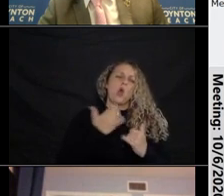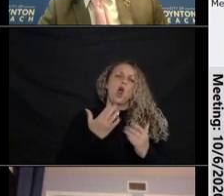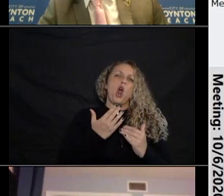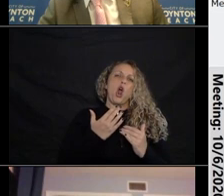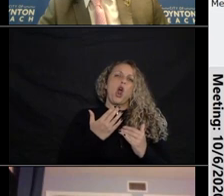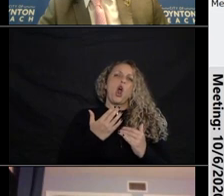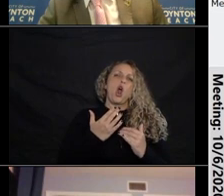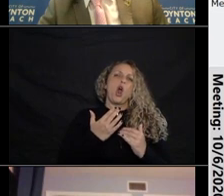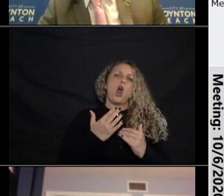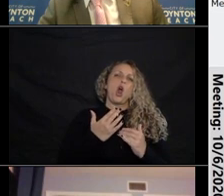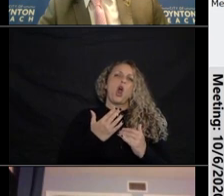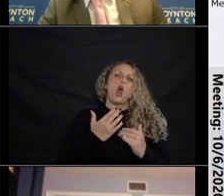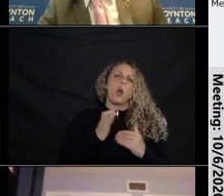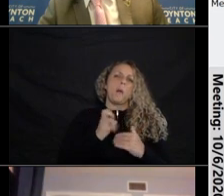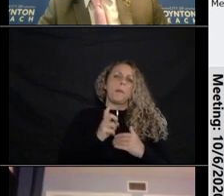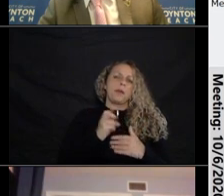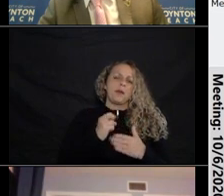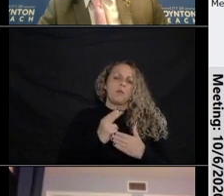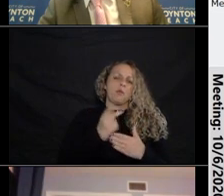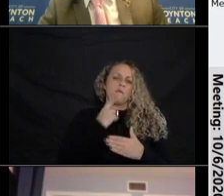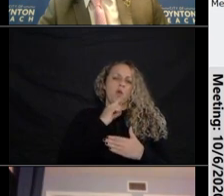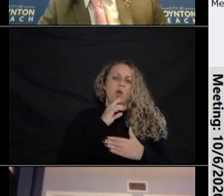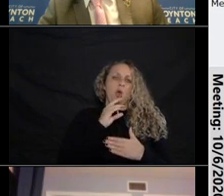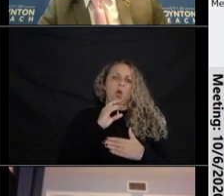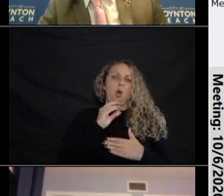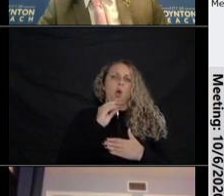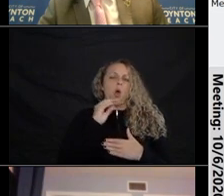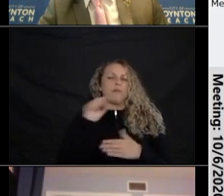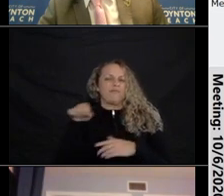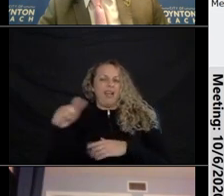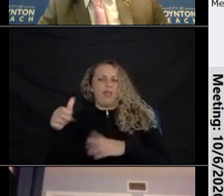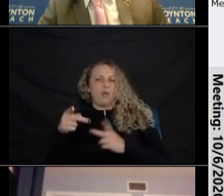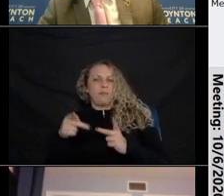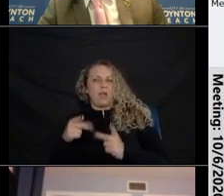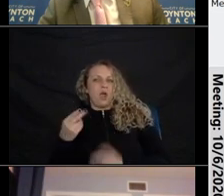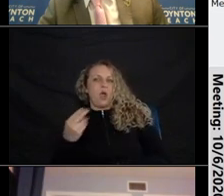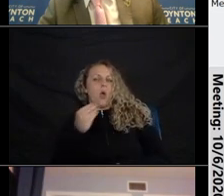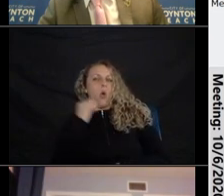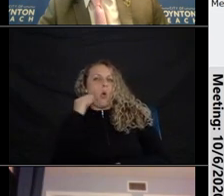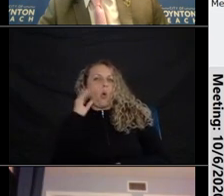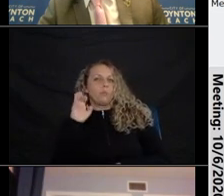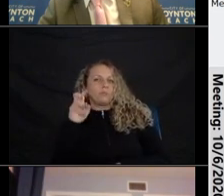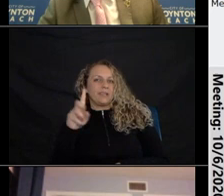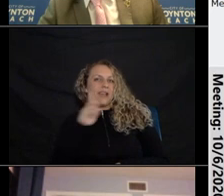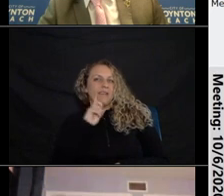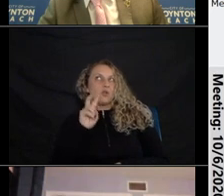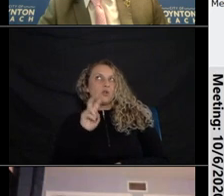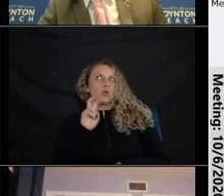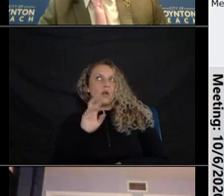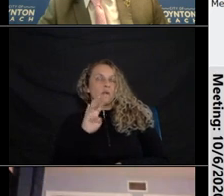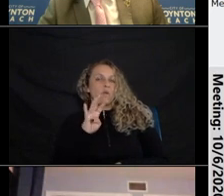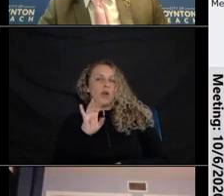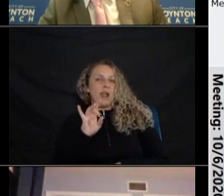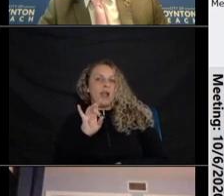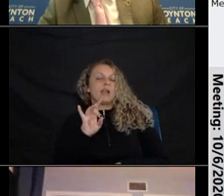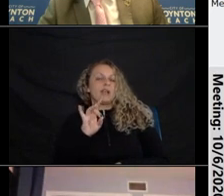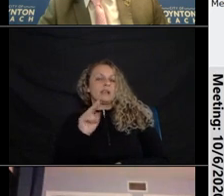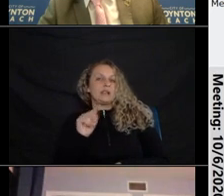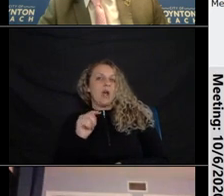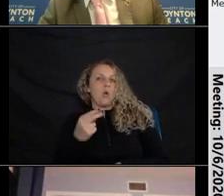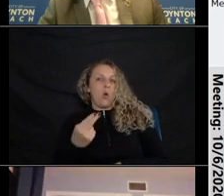we're getting site plan approval in the city of Homestead for approximately 248